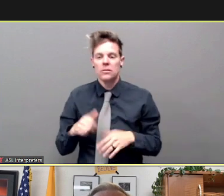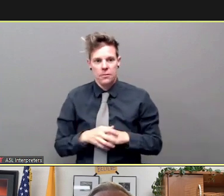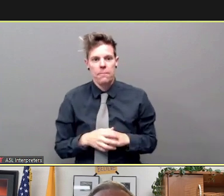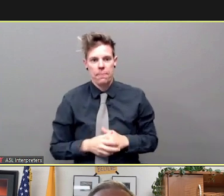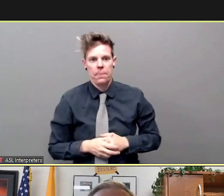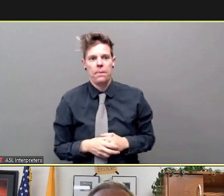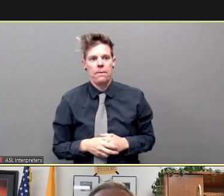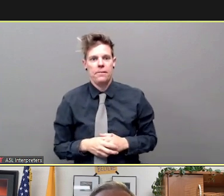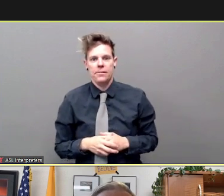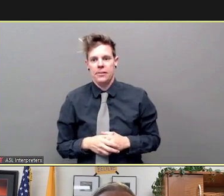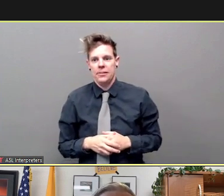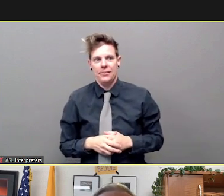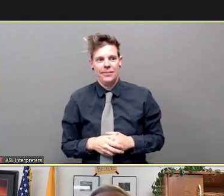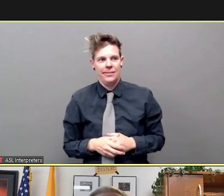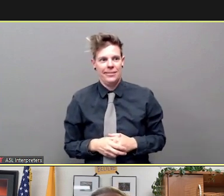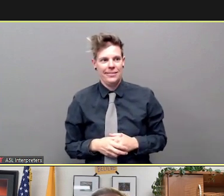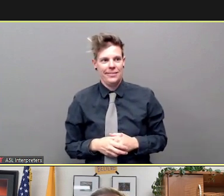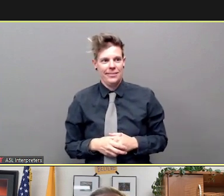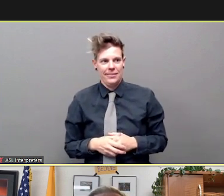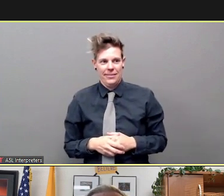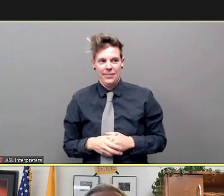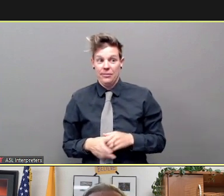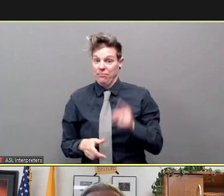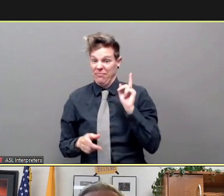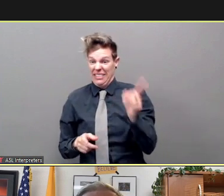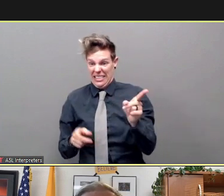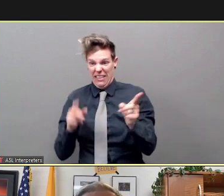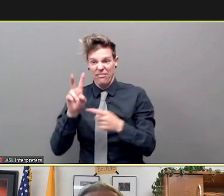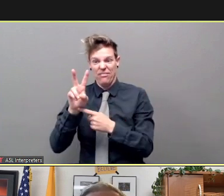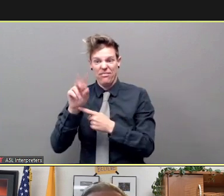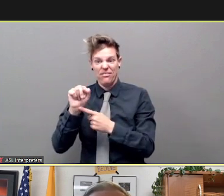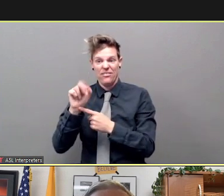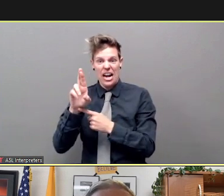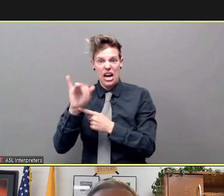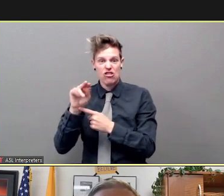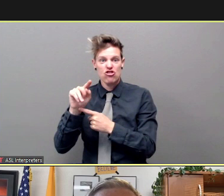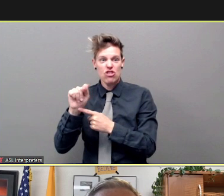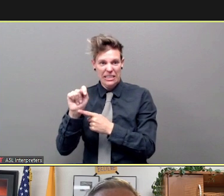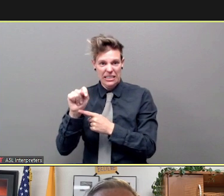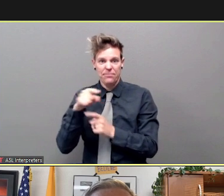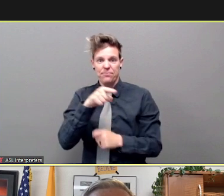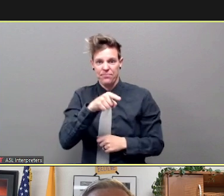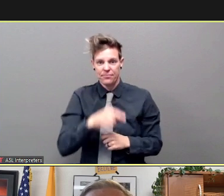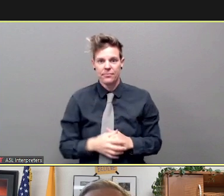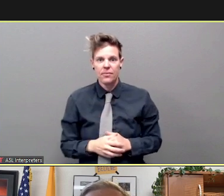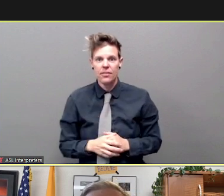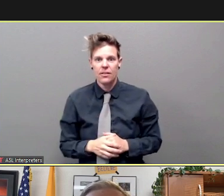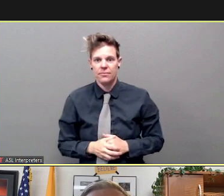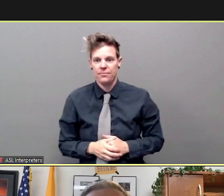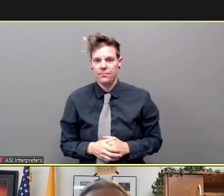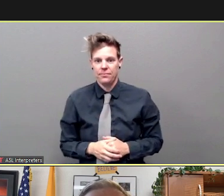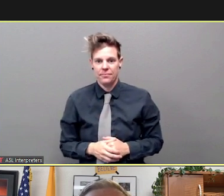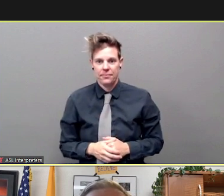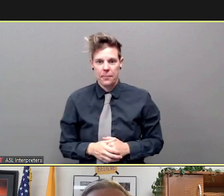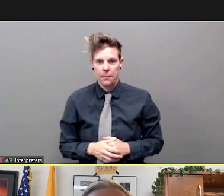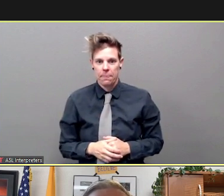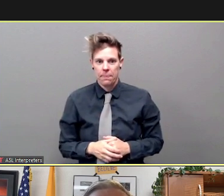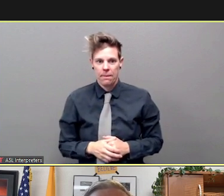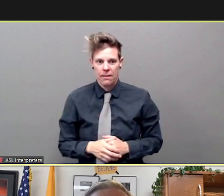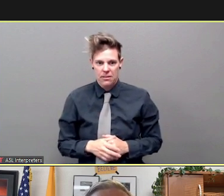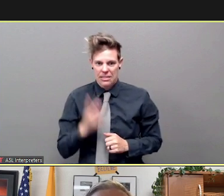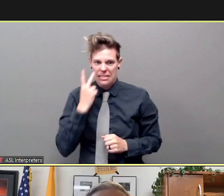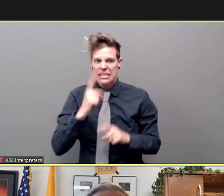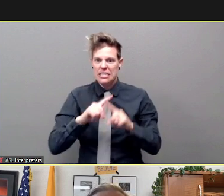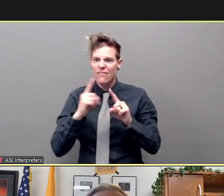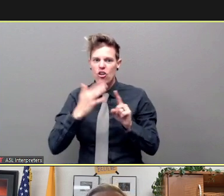Here's the variant map. It's kind of, someday I think it'd be a cool wall hanging. It's very colorful, lots